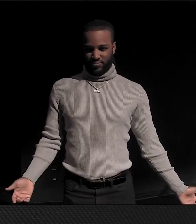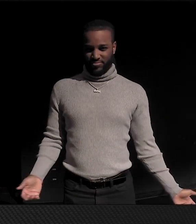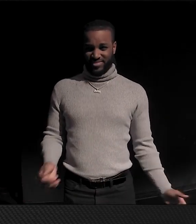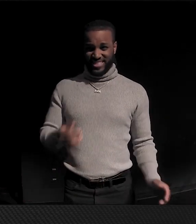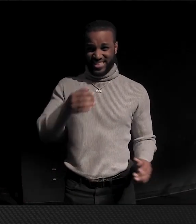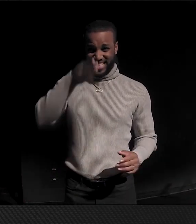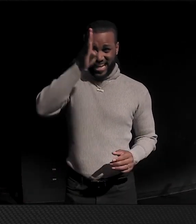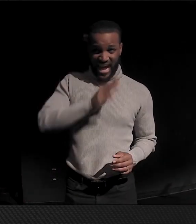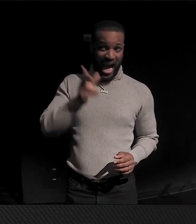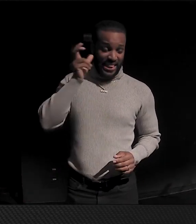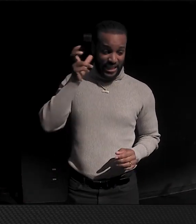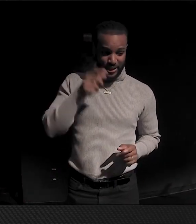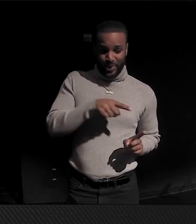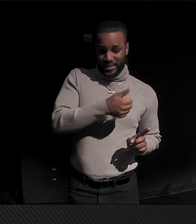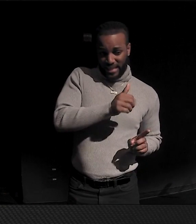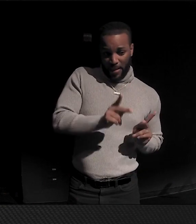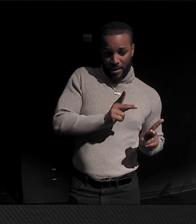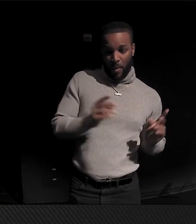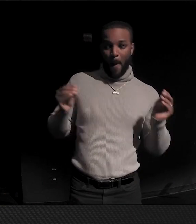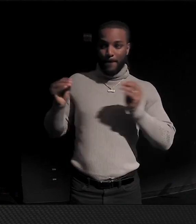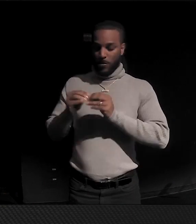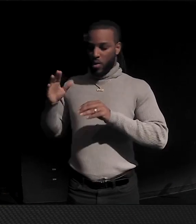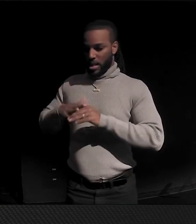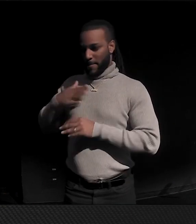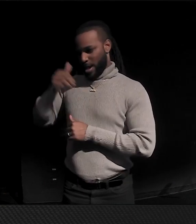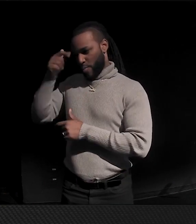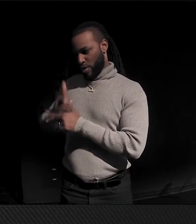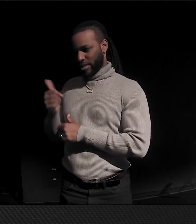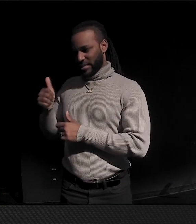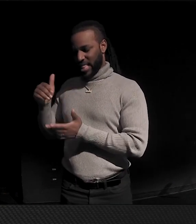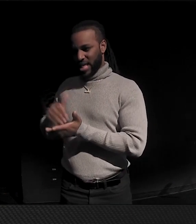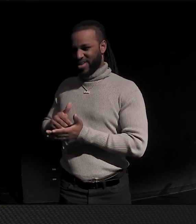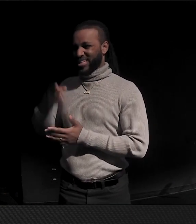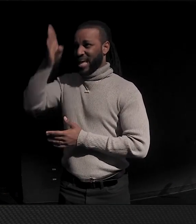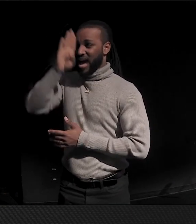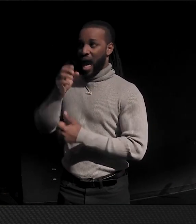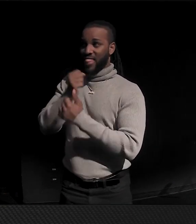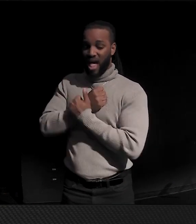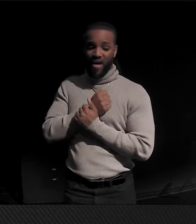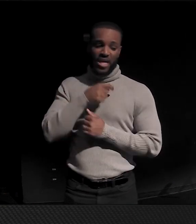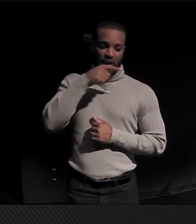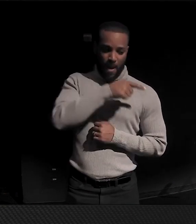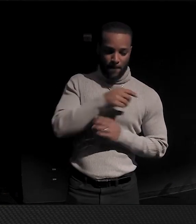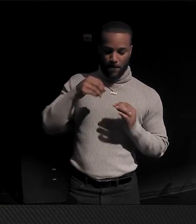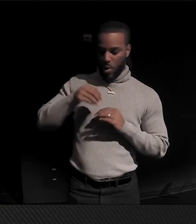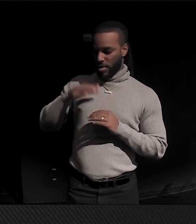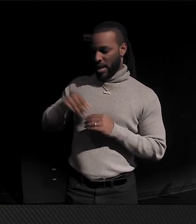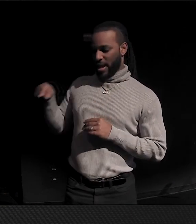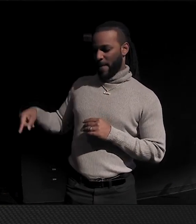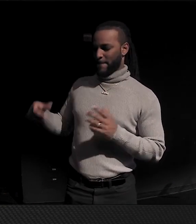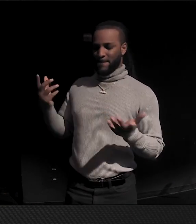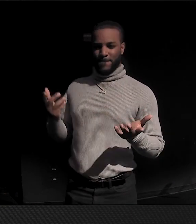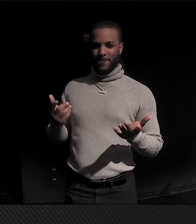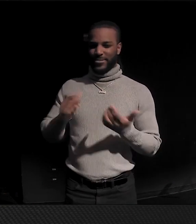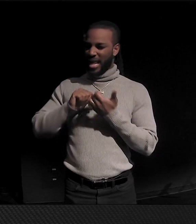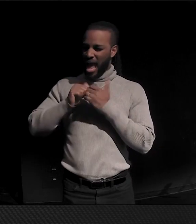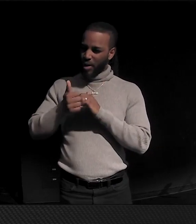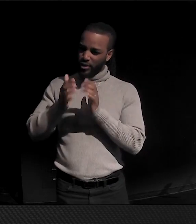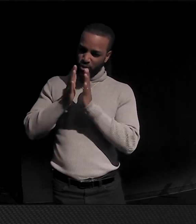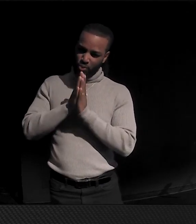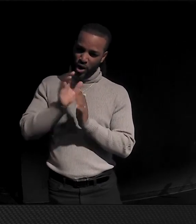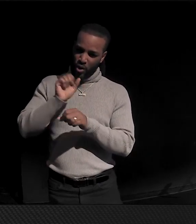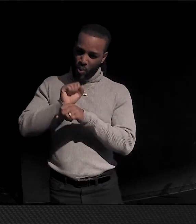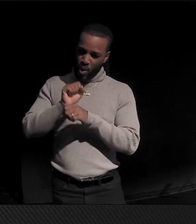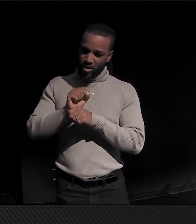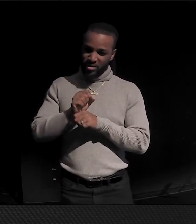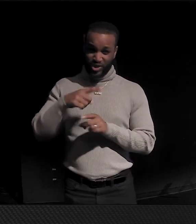10 more than the 10,000? Did he love that guy more than he loved Trey? Is that fair? How does prayer work?